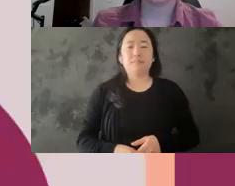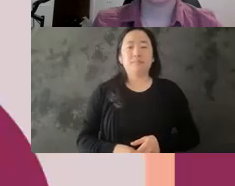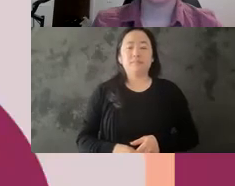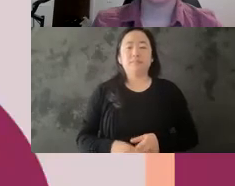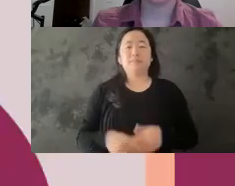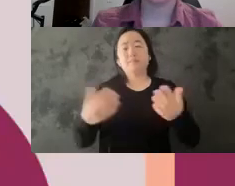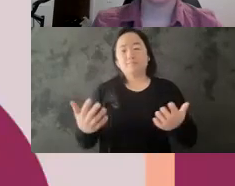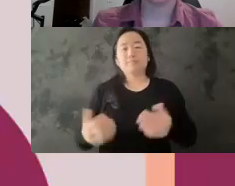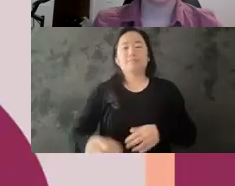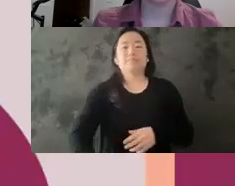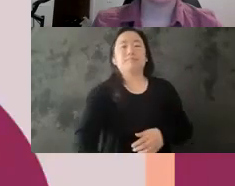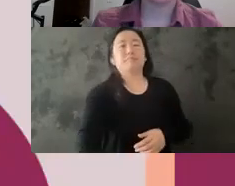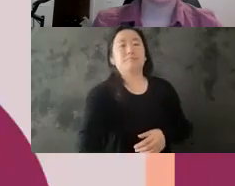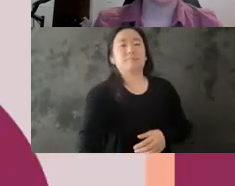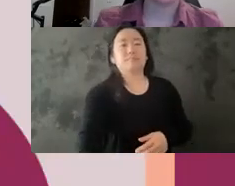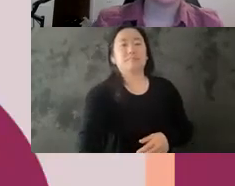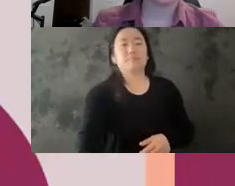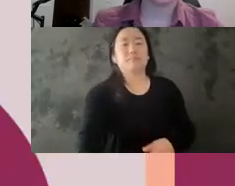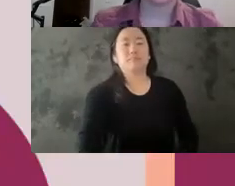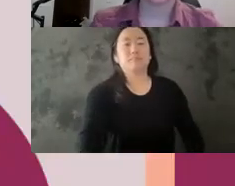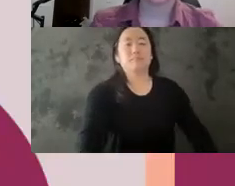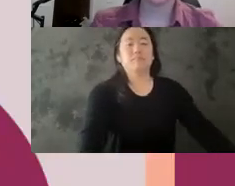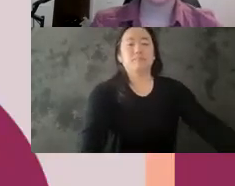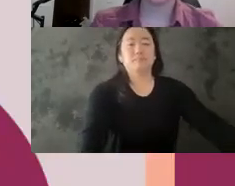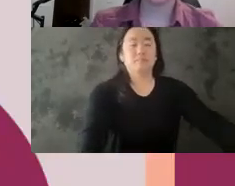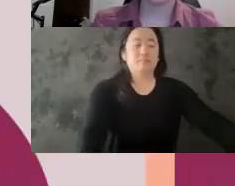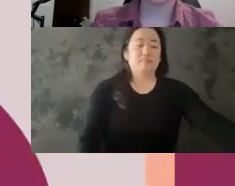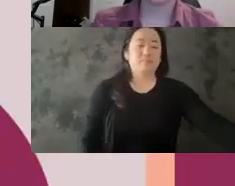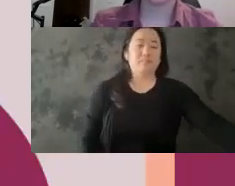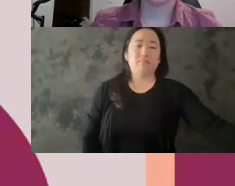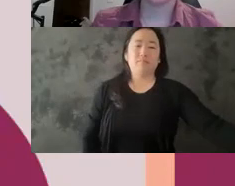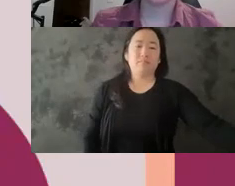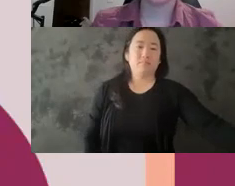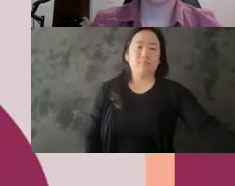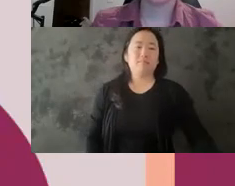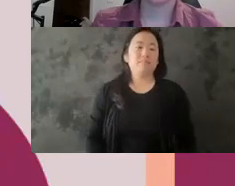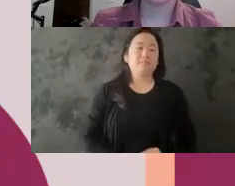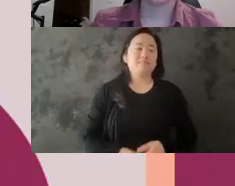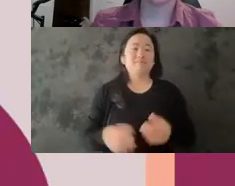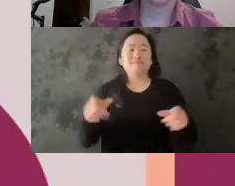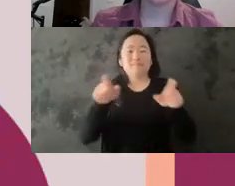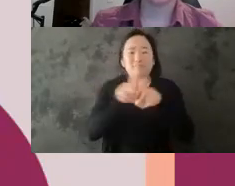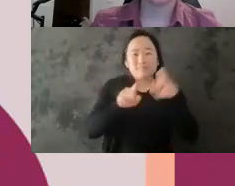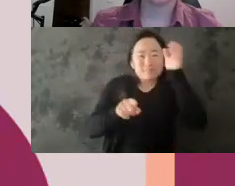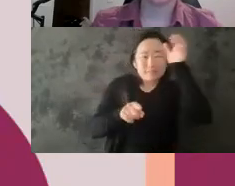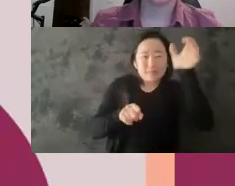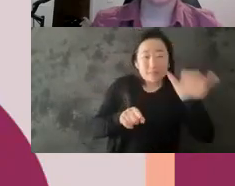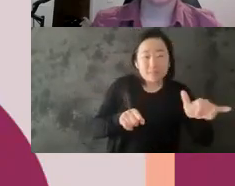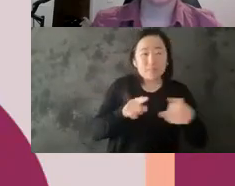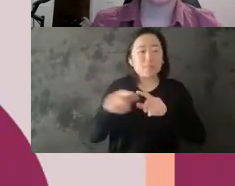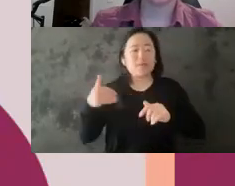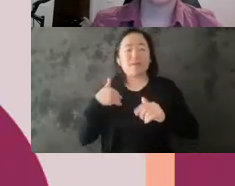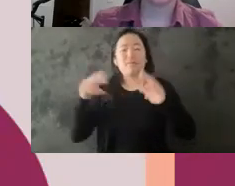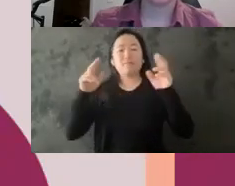So similarly to that, we have this concept of this emotional regulation system.